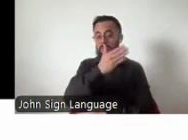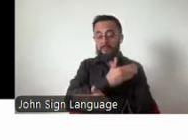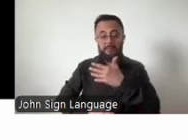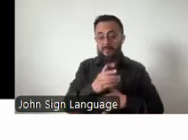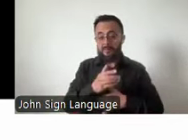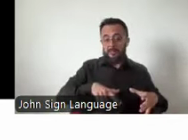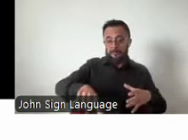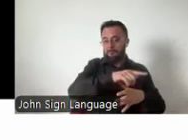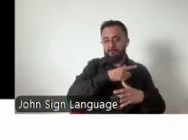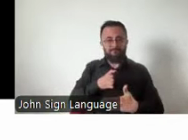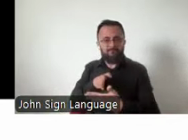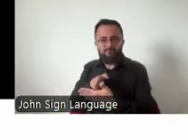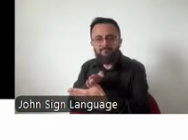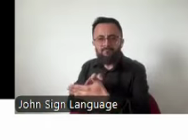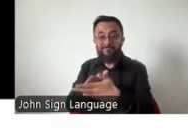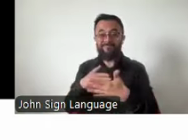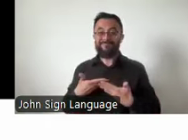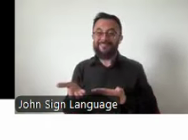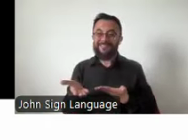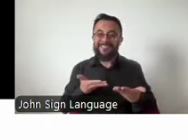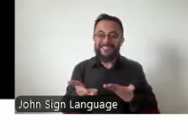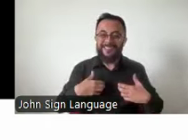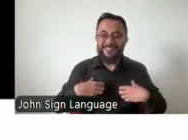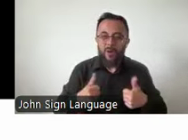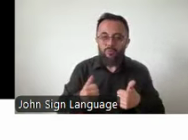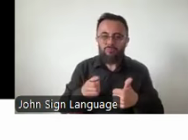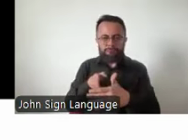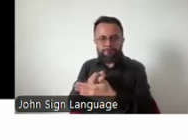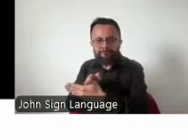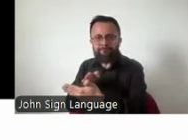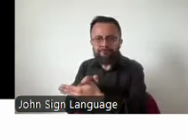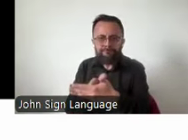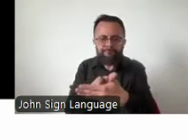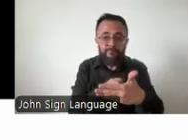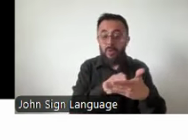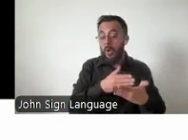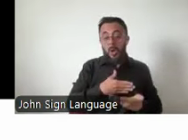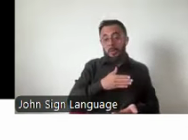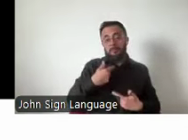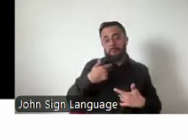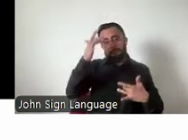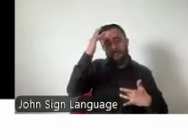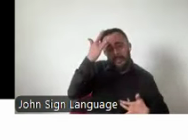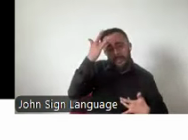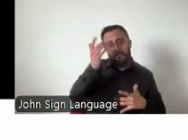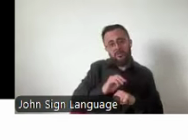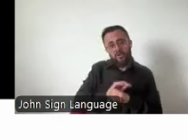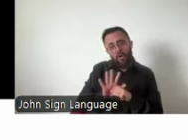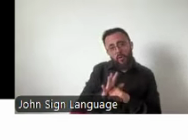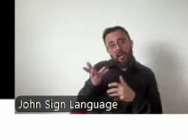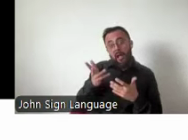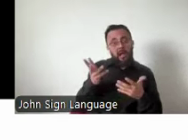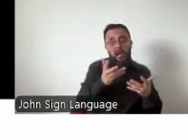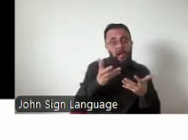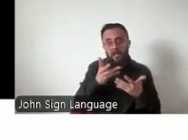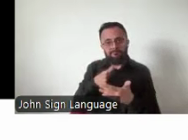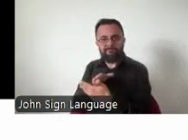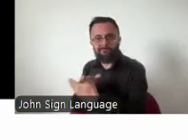to receive the care that they needed, or died much more than persons without